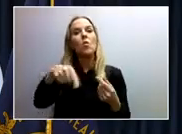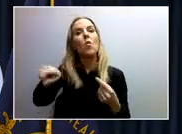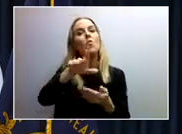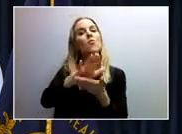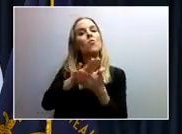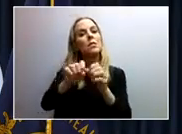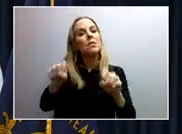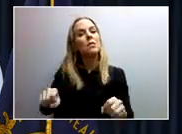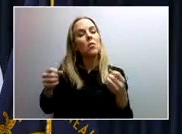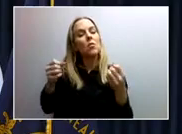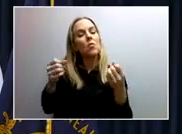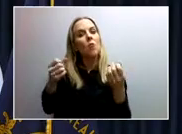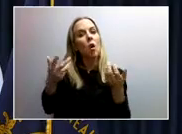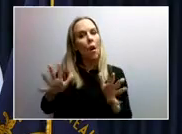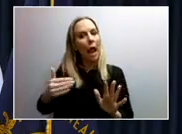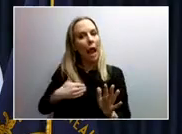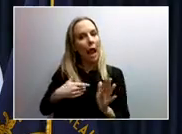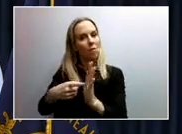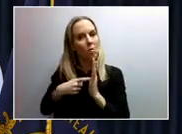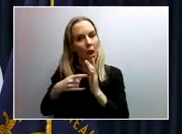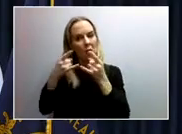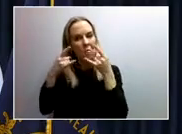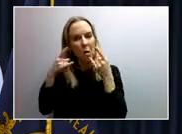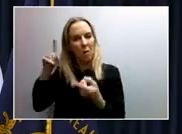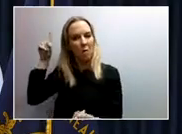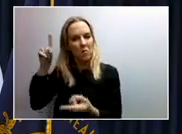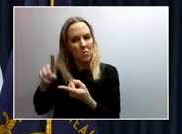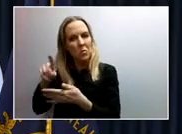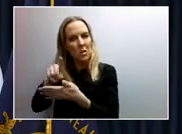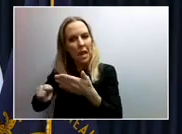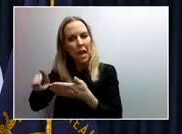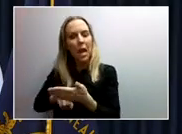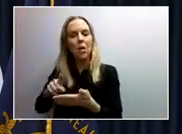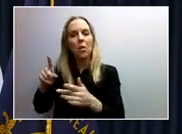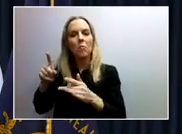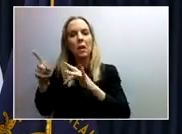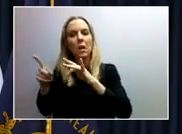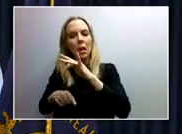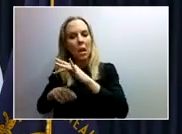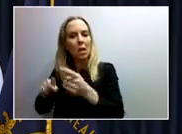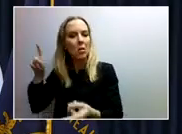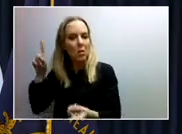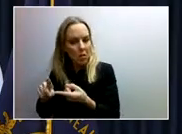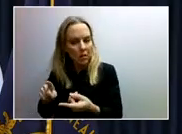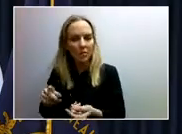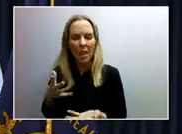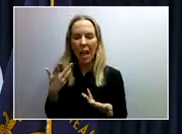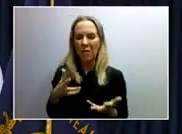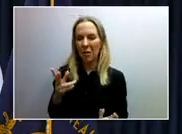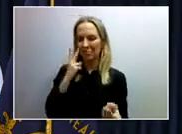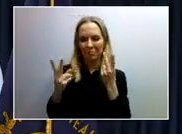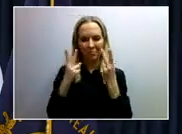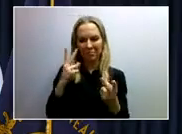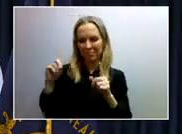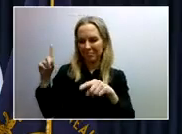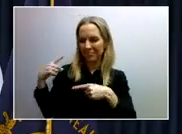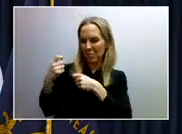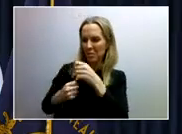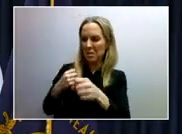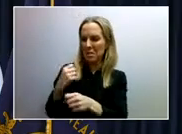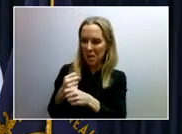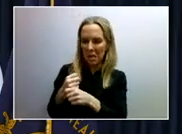fewer cancellations, will miss fewer days. I've seen that for the last year, and it's just